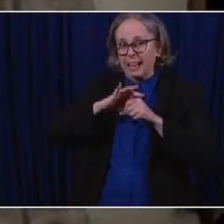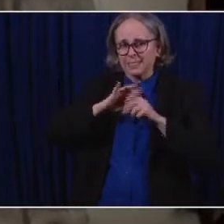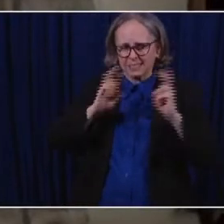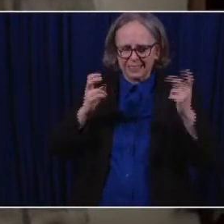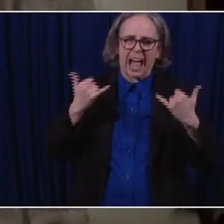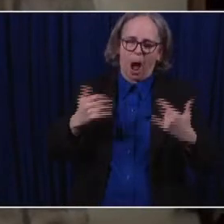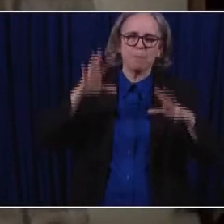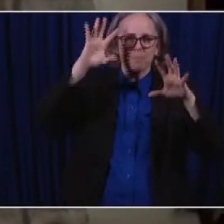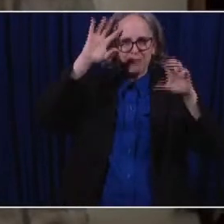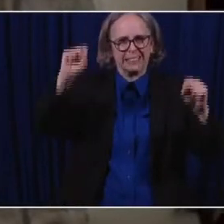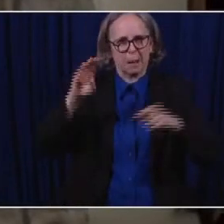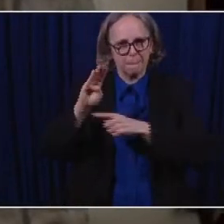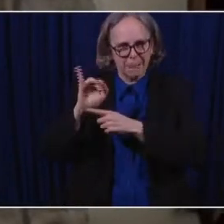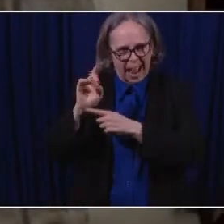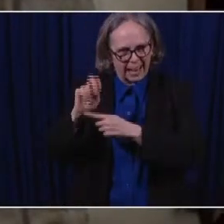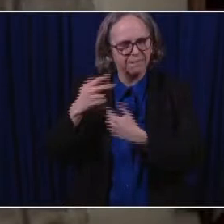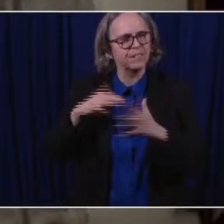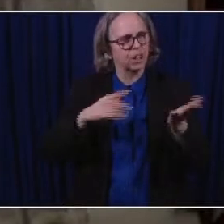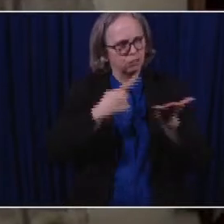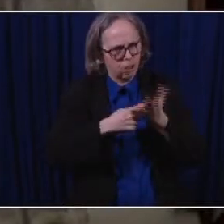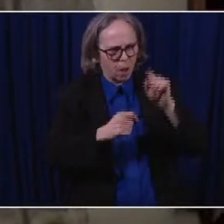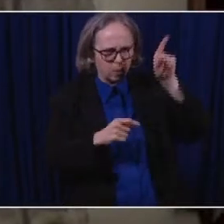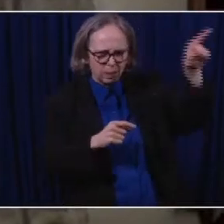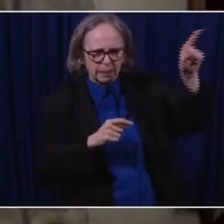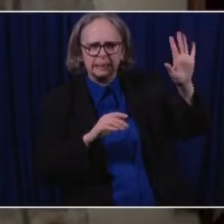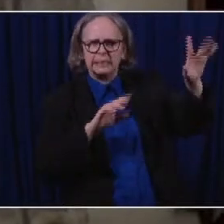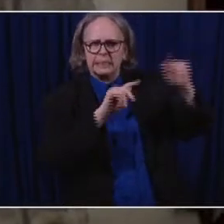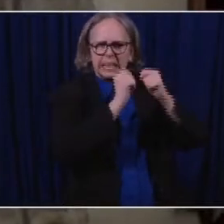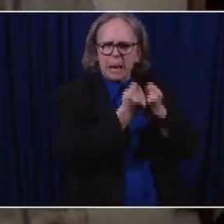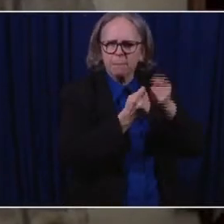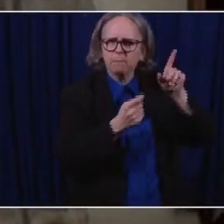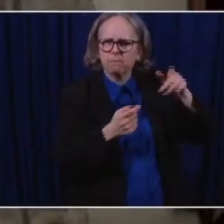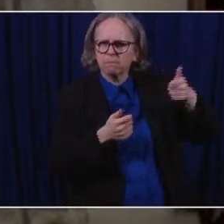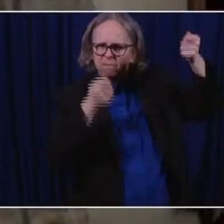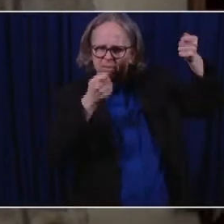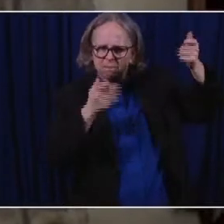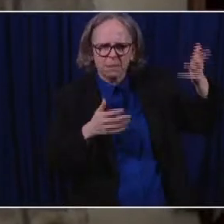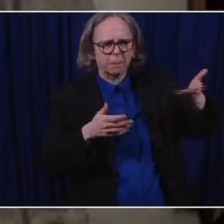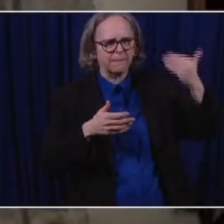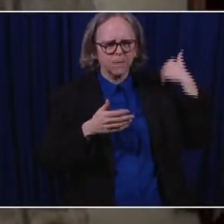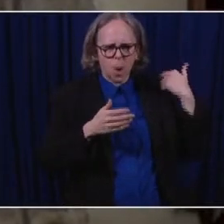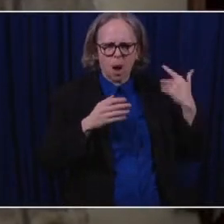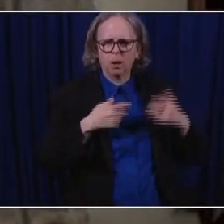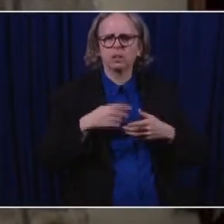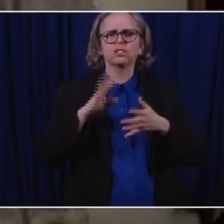now President Biden. I've talked to his team. I talked before that to the Trump team. So look,